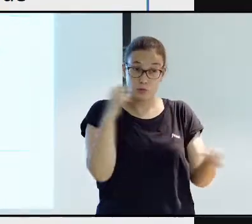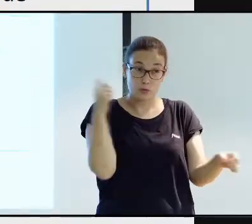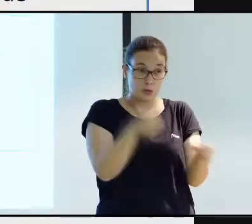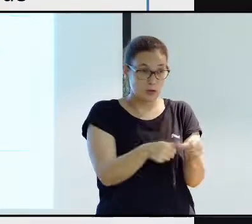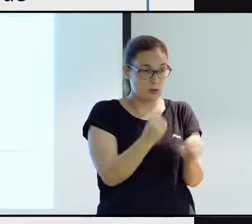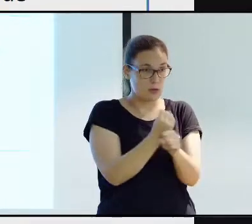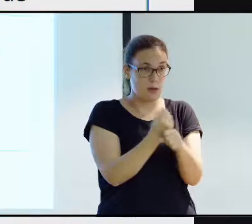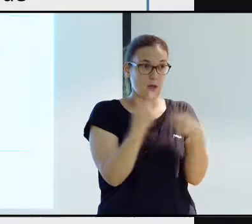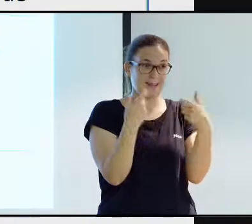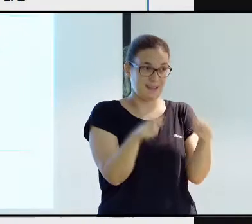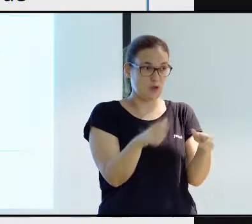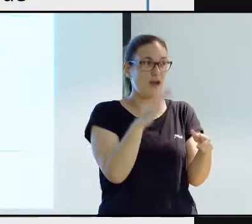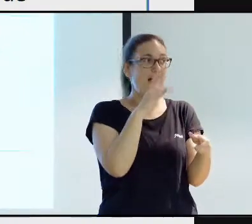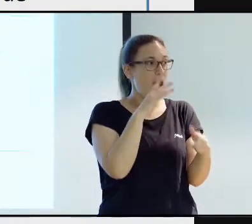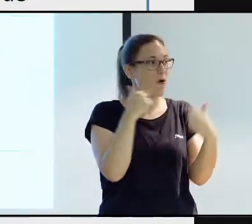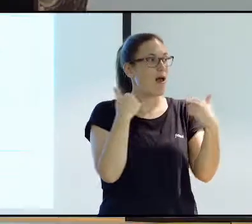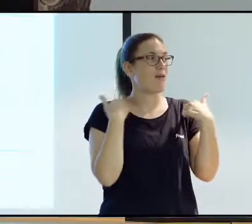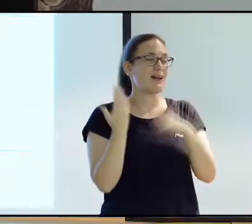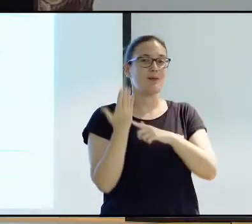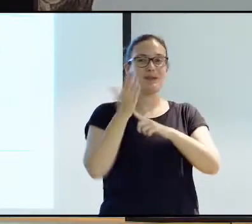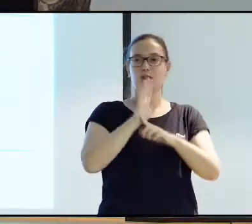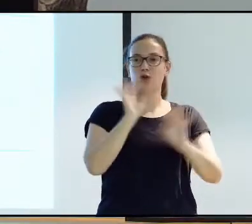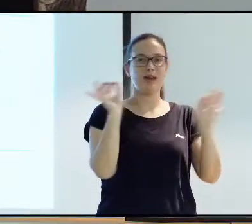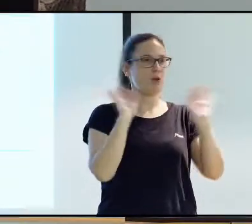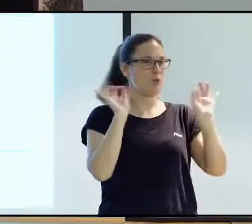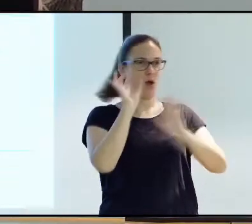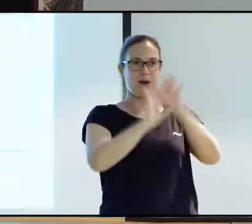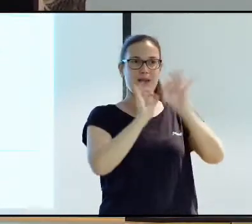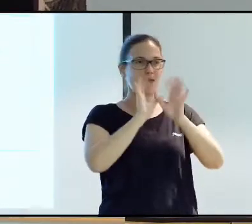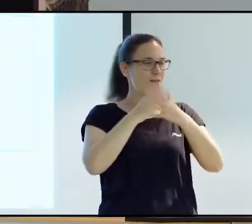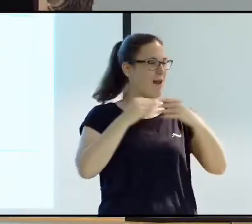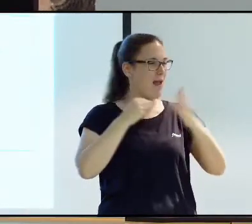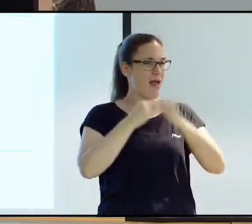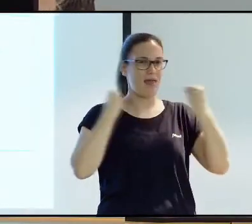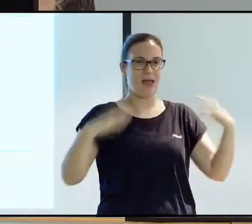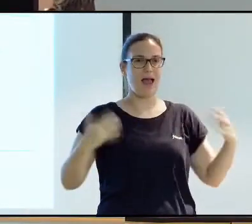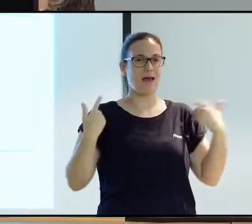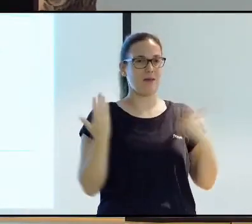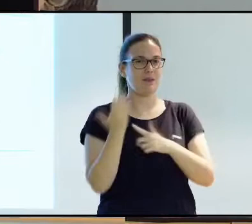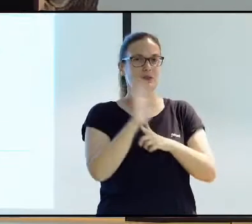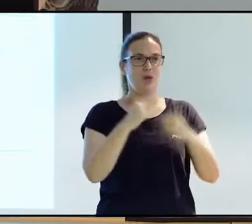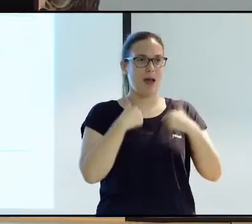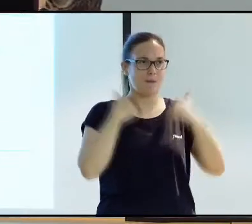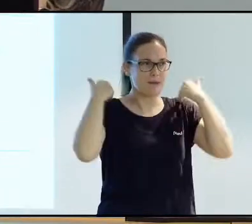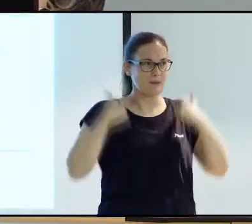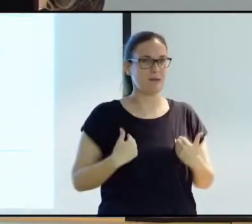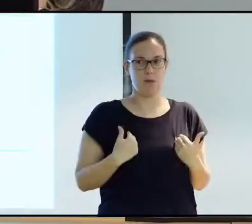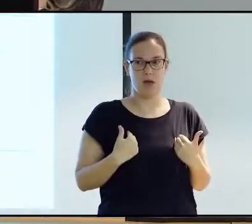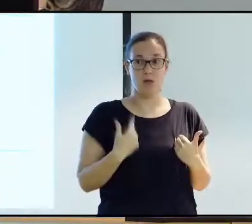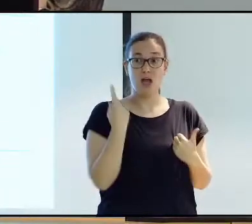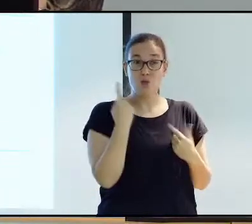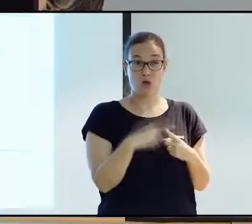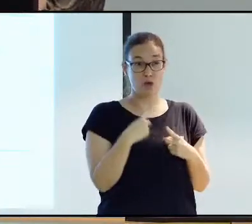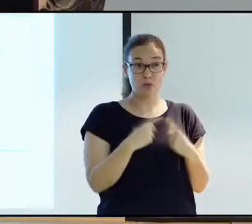For many years, I have worked in an organization, but